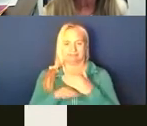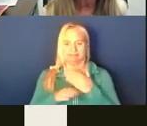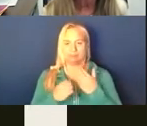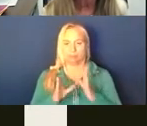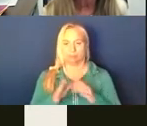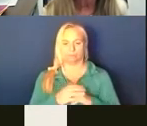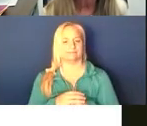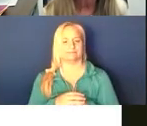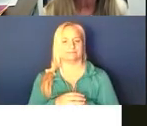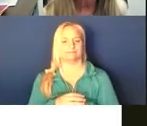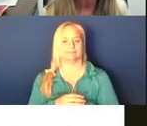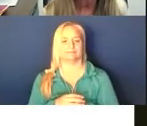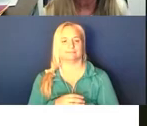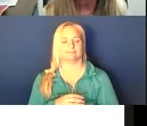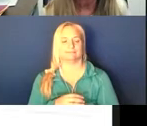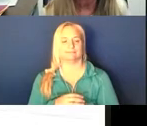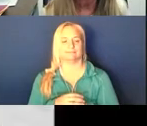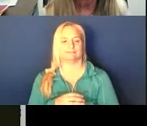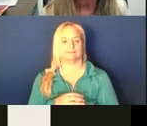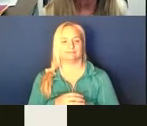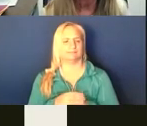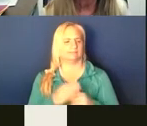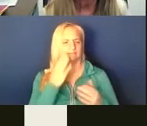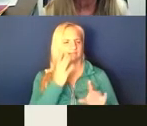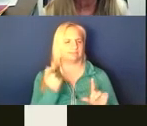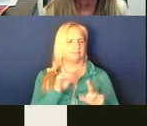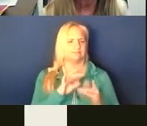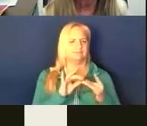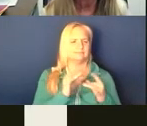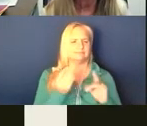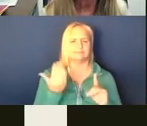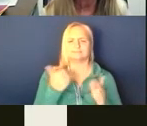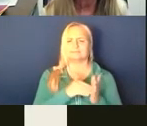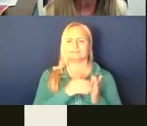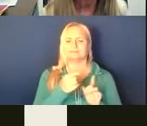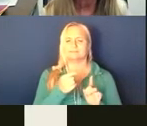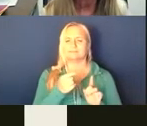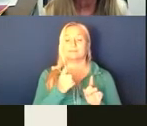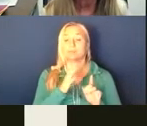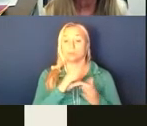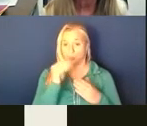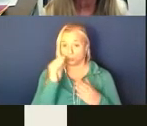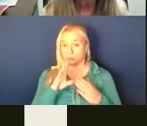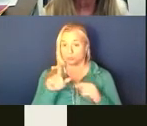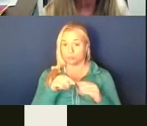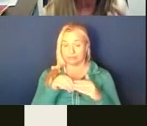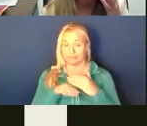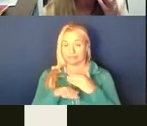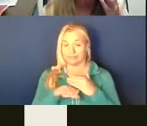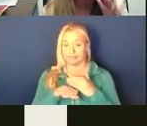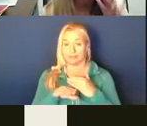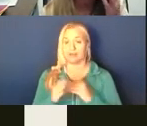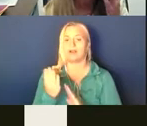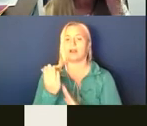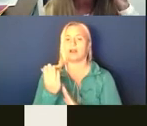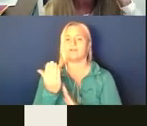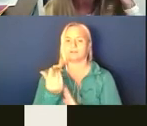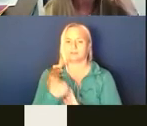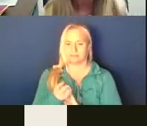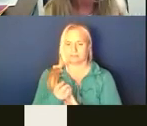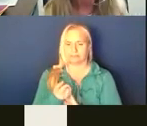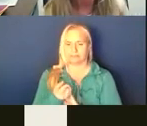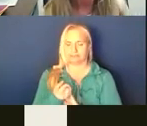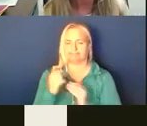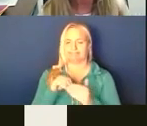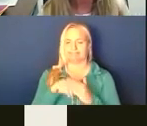room. I don't know if I mentioned this before, but the students, when they entered the space, it was 15 minutes. So they come